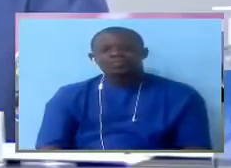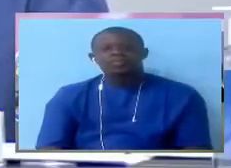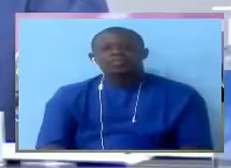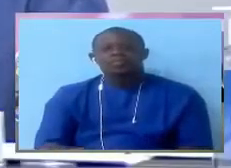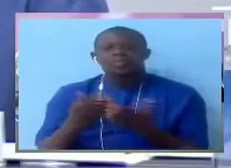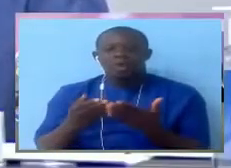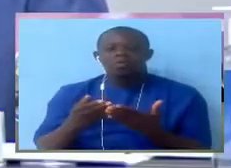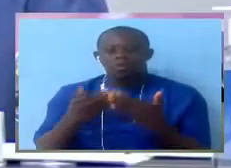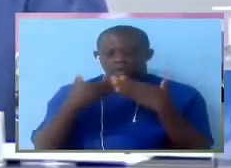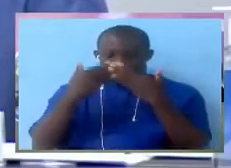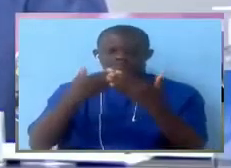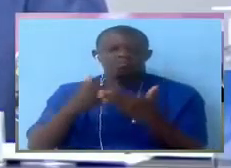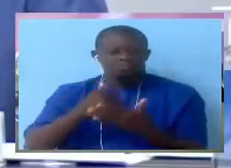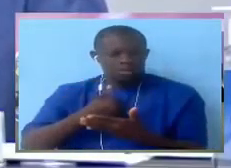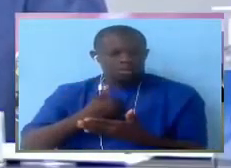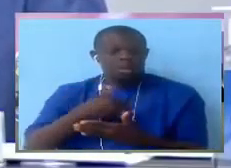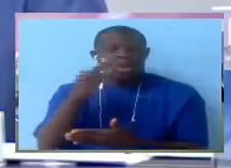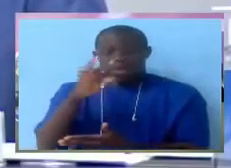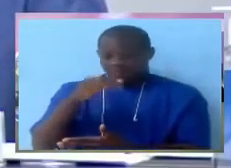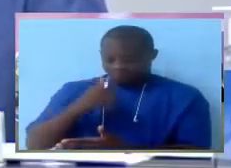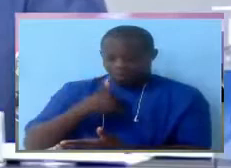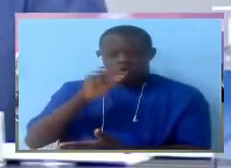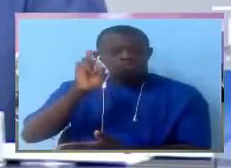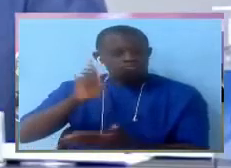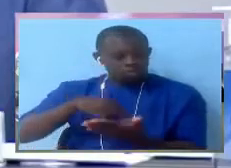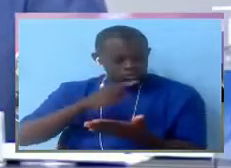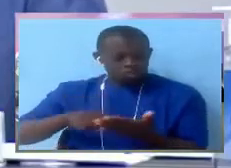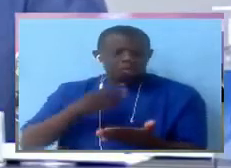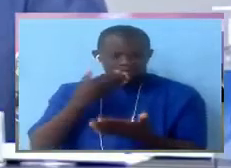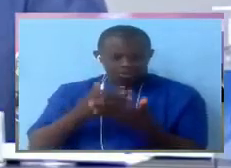Tell me whether I am wrong.